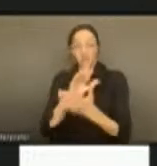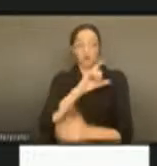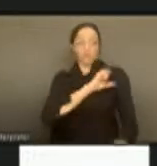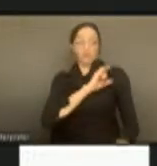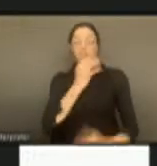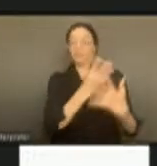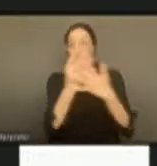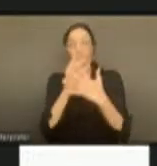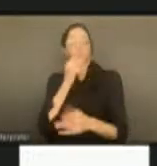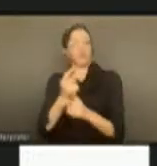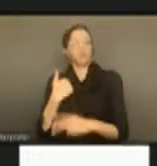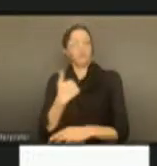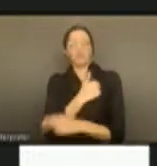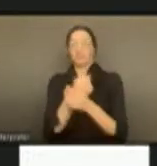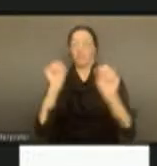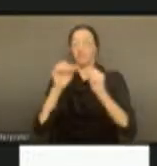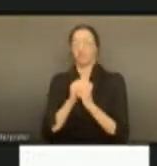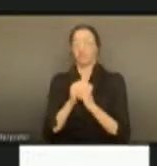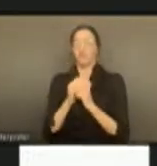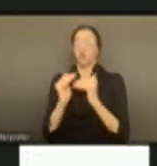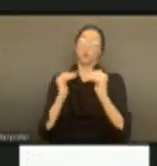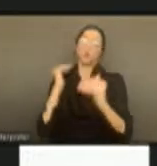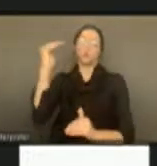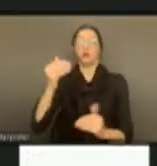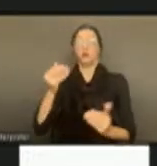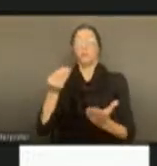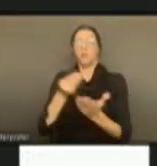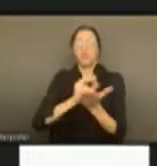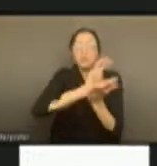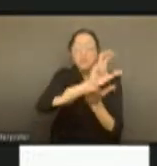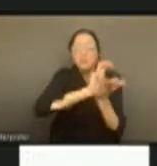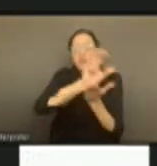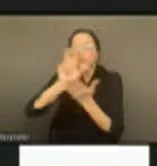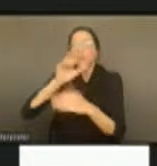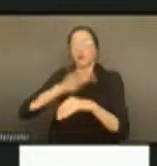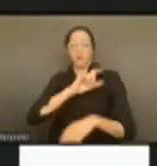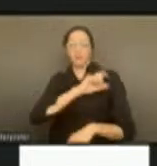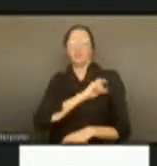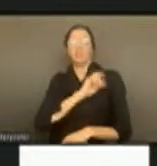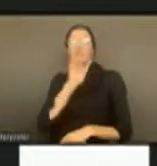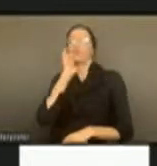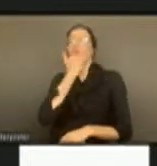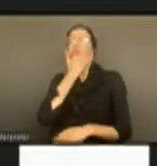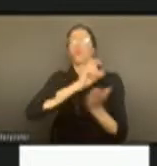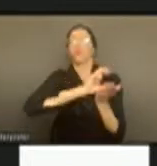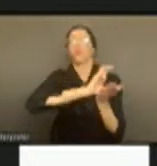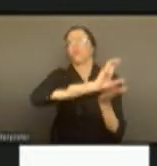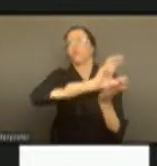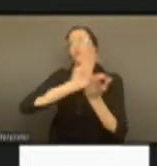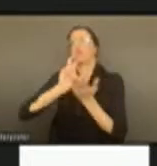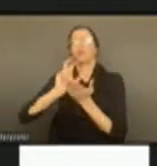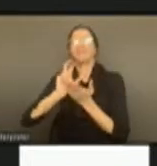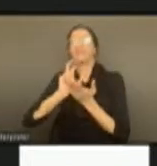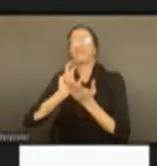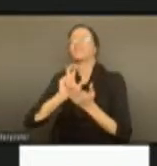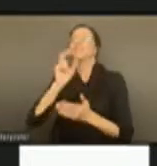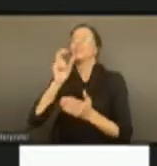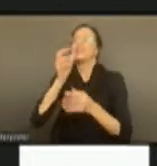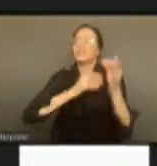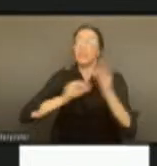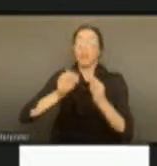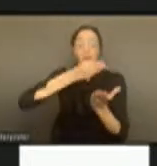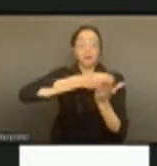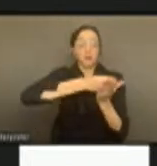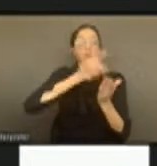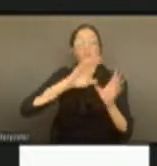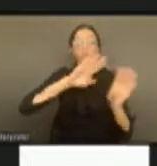on policing is misallocated. We could be spending this money to build public housing and expand public transit as well as other